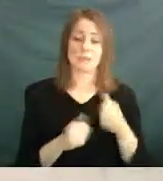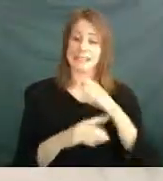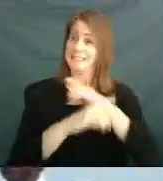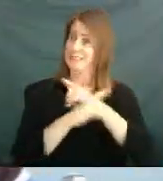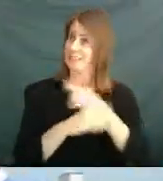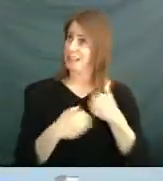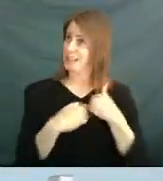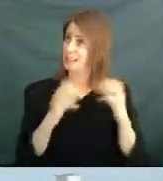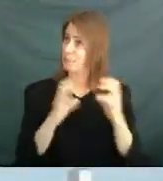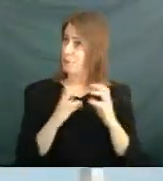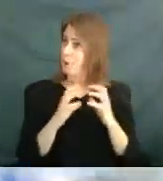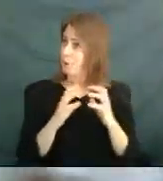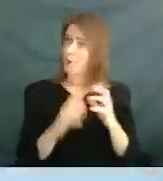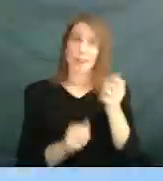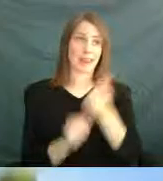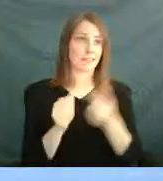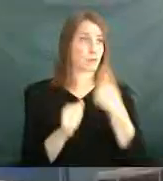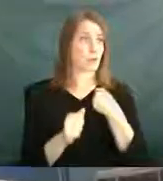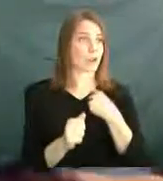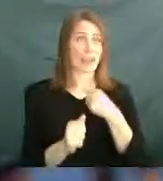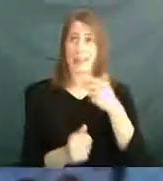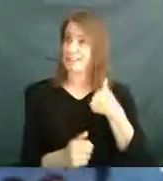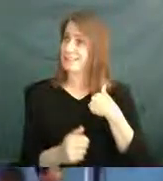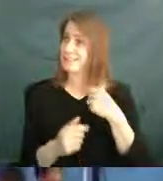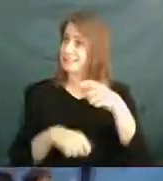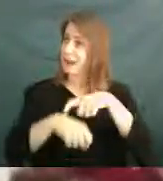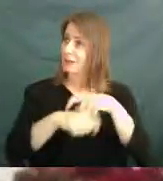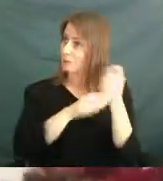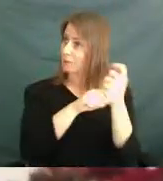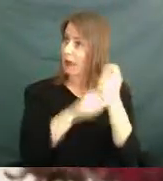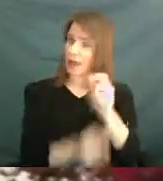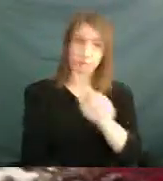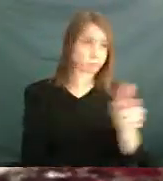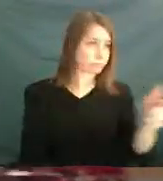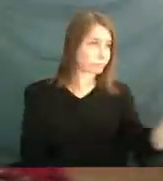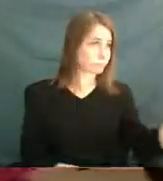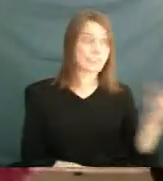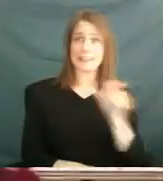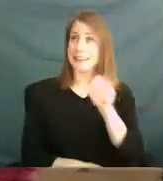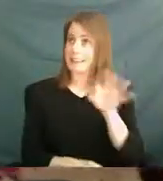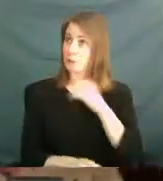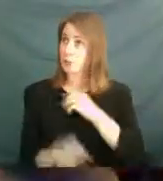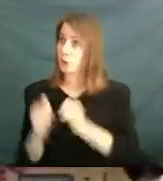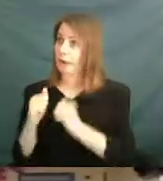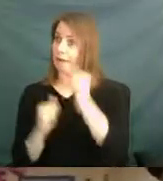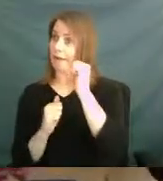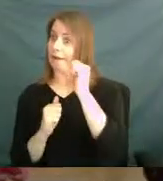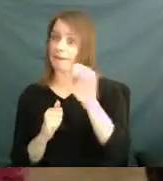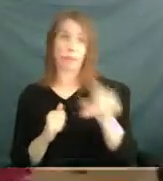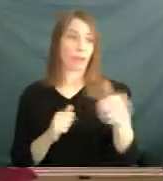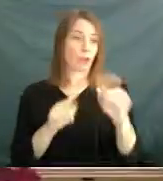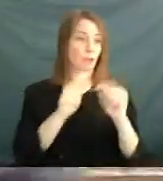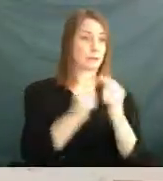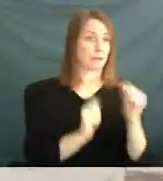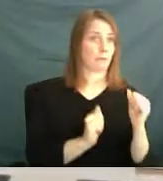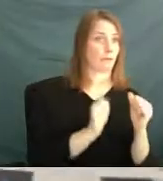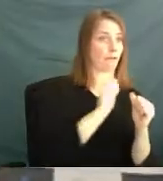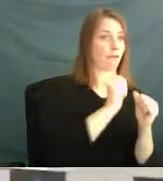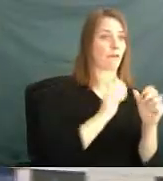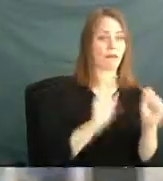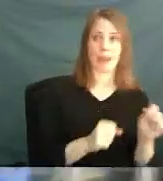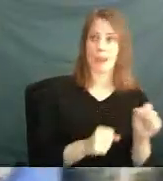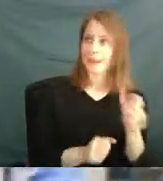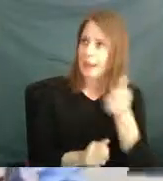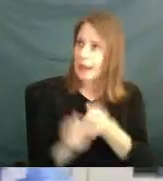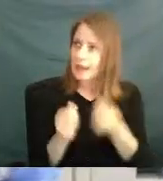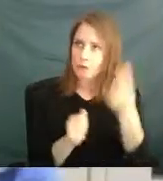chance. If you're winning, you still have to have the other team get up. You've got to give them their shot to catch up. You have to get them out. You can't play keep away.